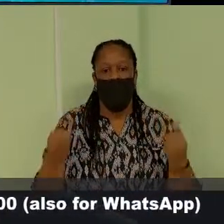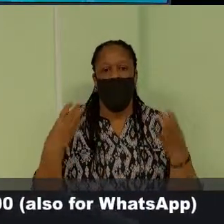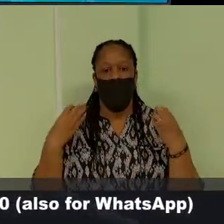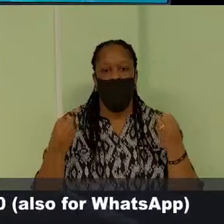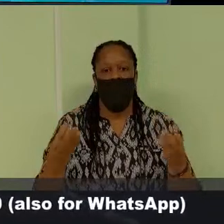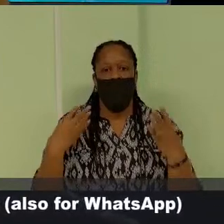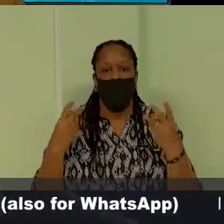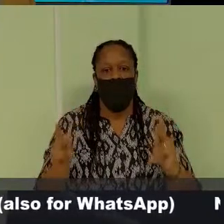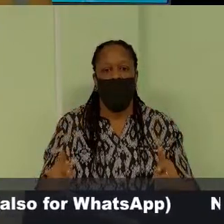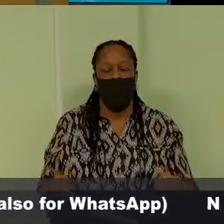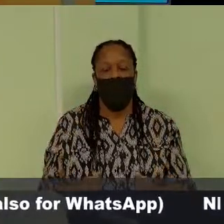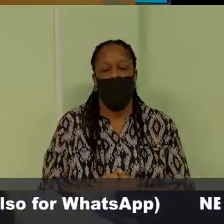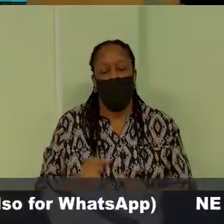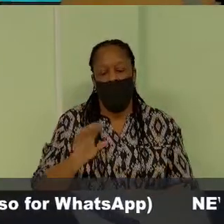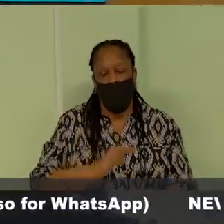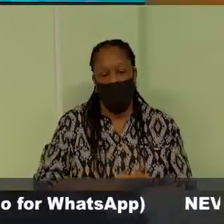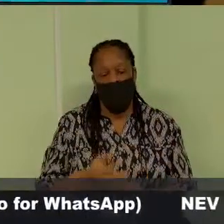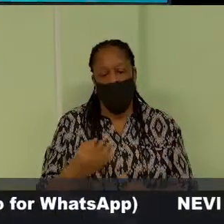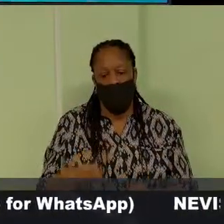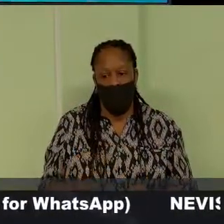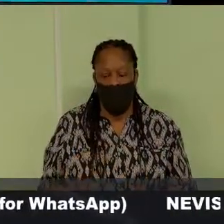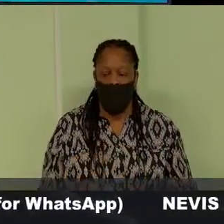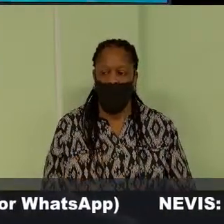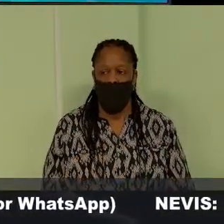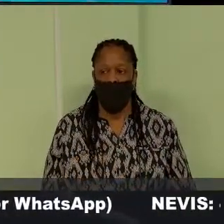Dr. Wilkinson.